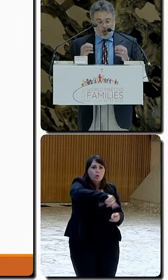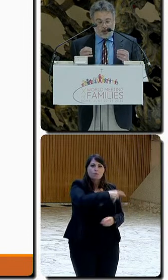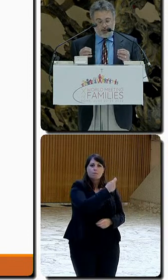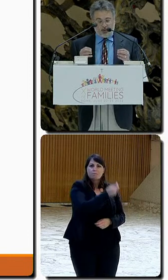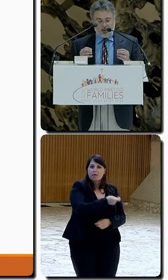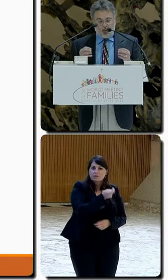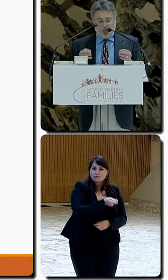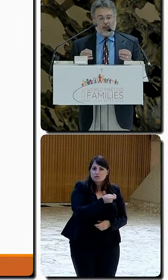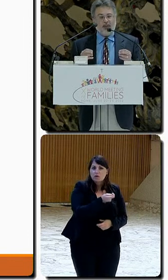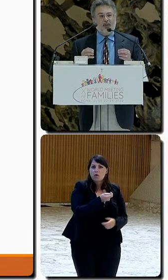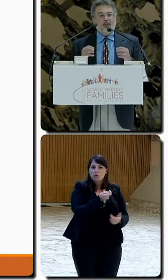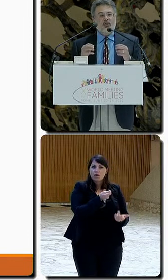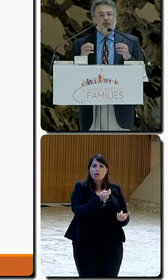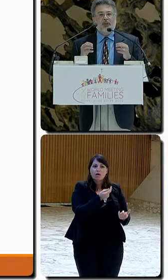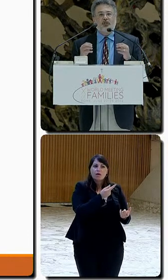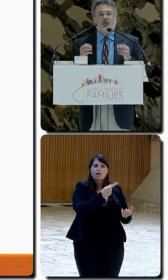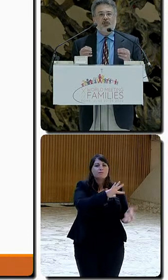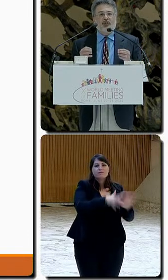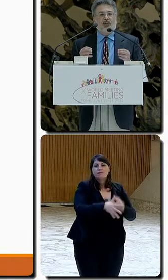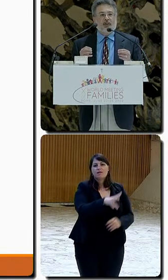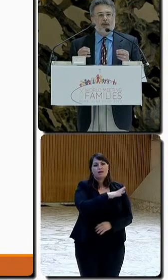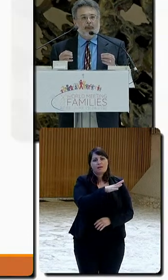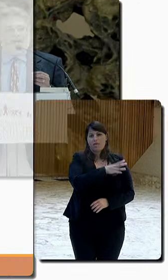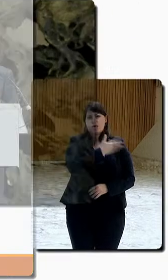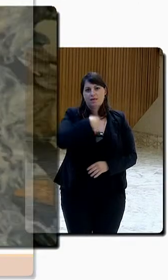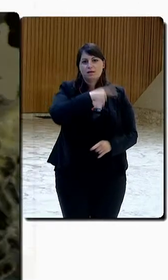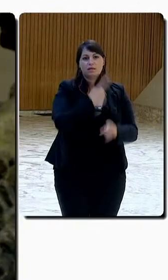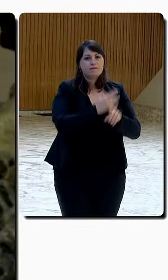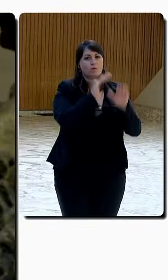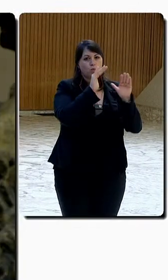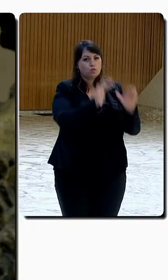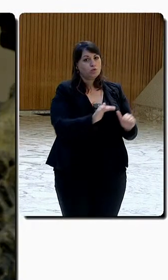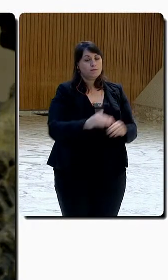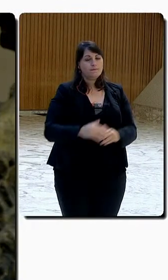are a wealth to be treasured.